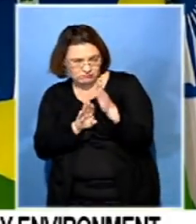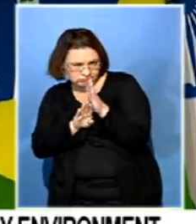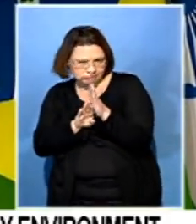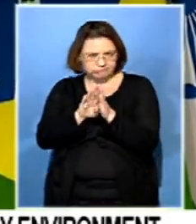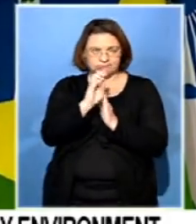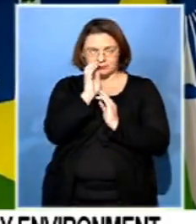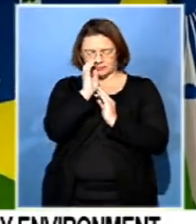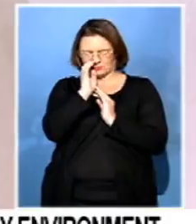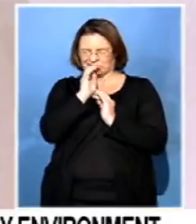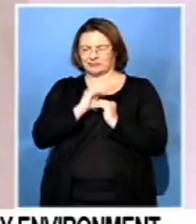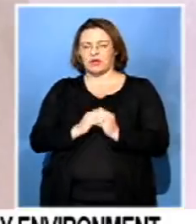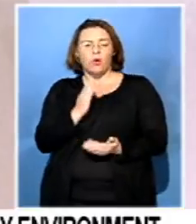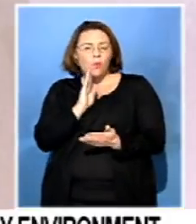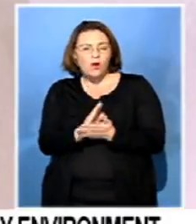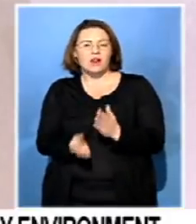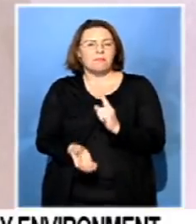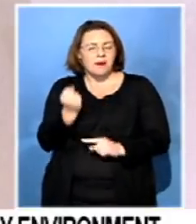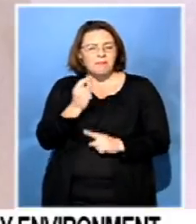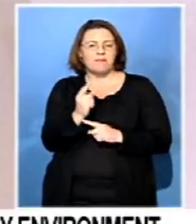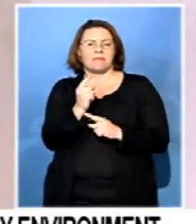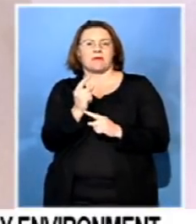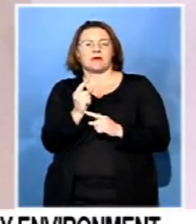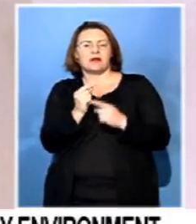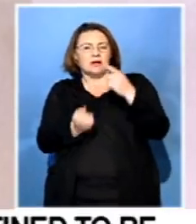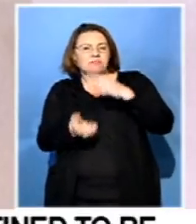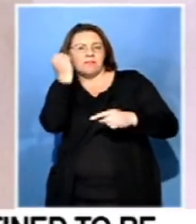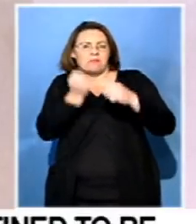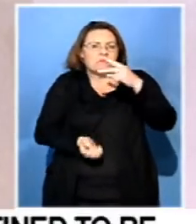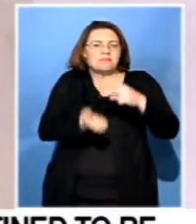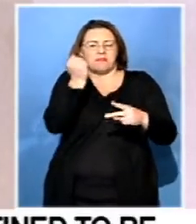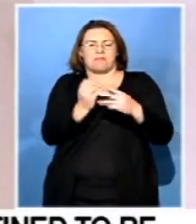will scale new peaks, reach new heights,